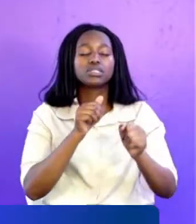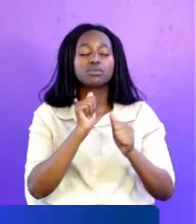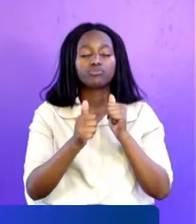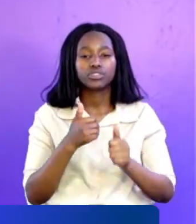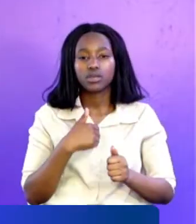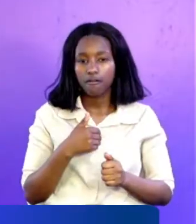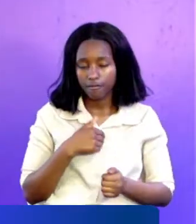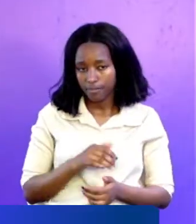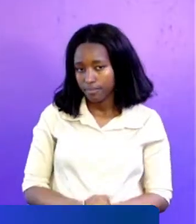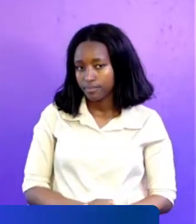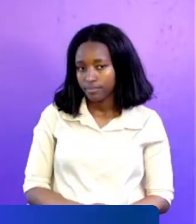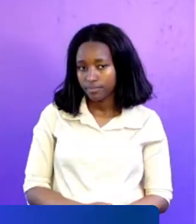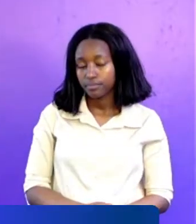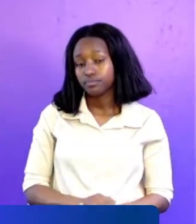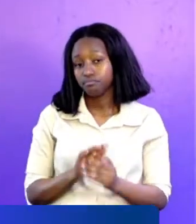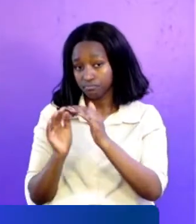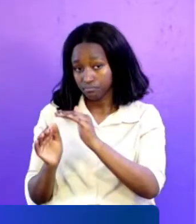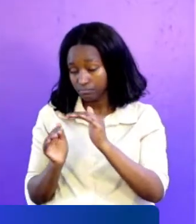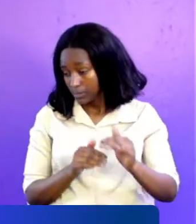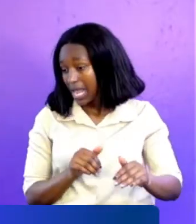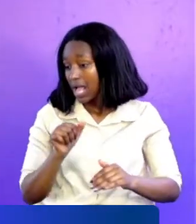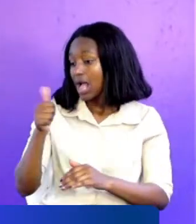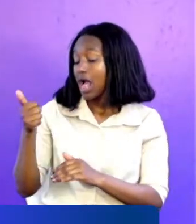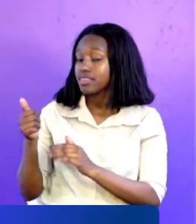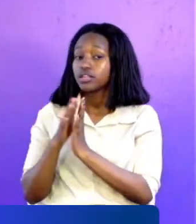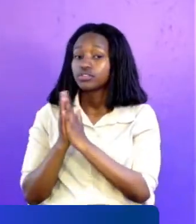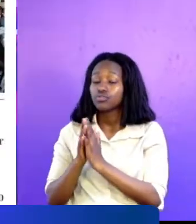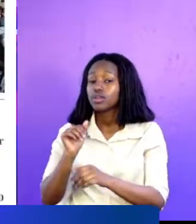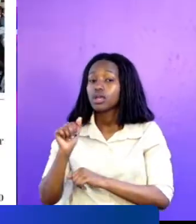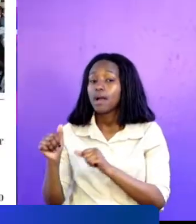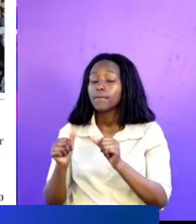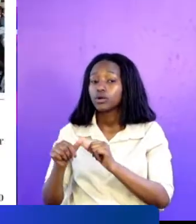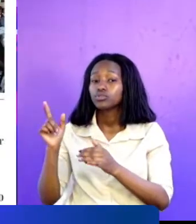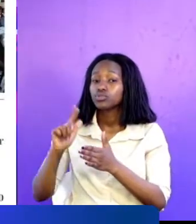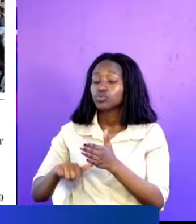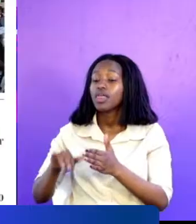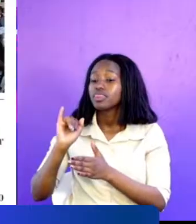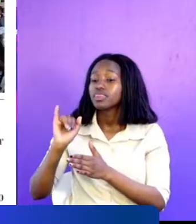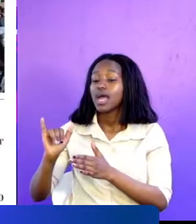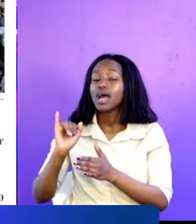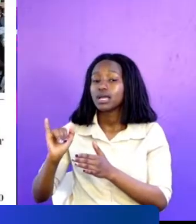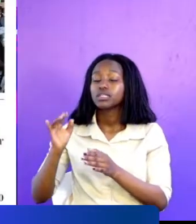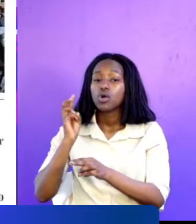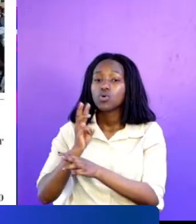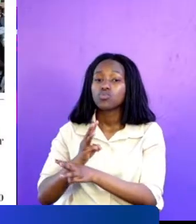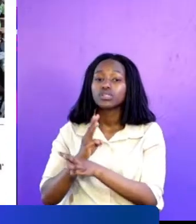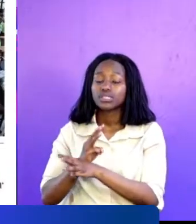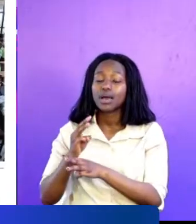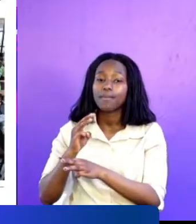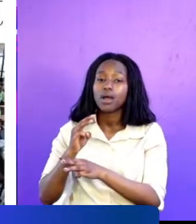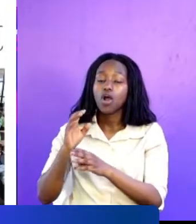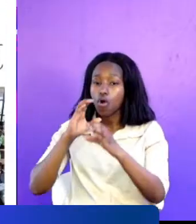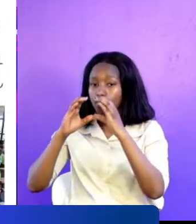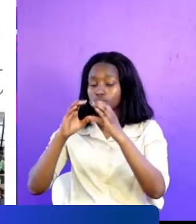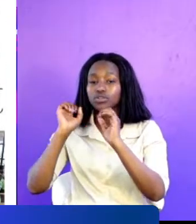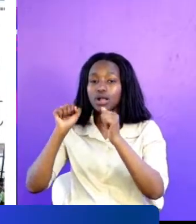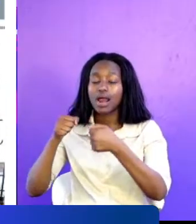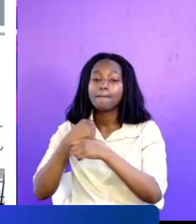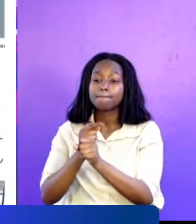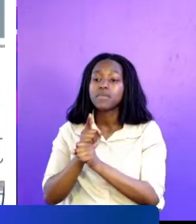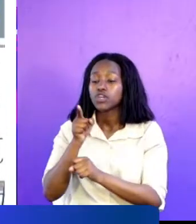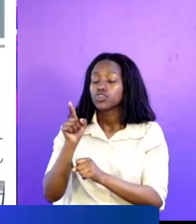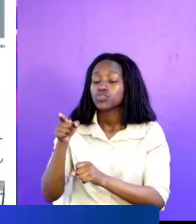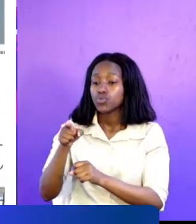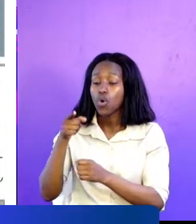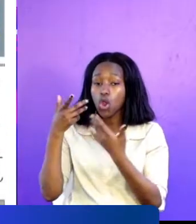other stories that are making headlines in the nation this morning. Social media. That offensive WhatsApp chat will cost you your freedom. That is a story that you'll find on page